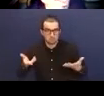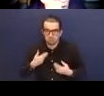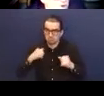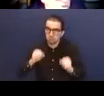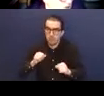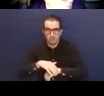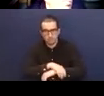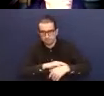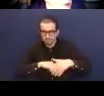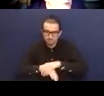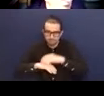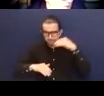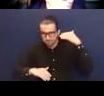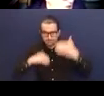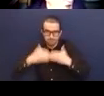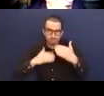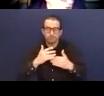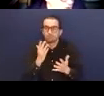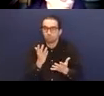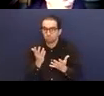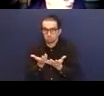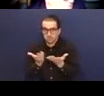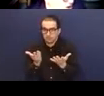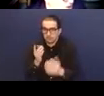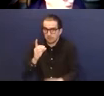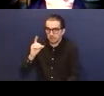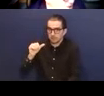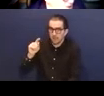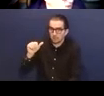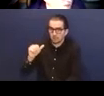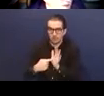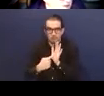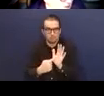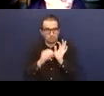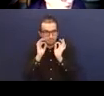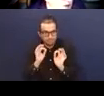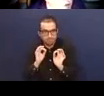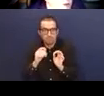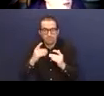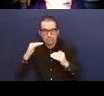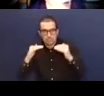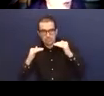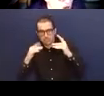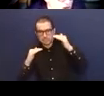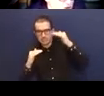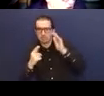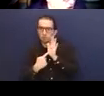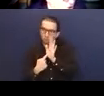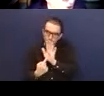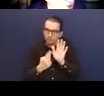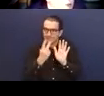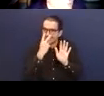the employment of disabled people and so on. You can also give tax breaks and various other things so that you can actually change